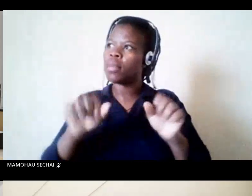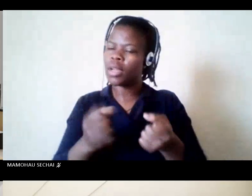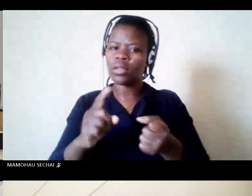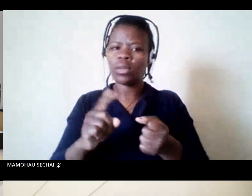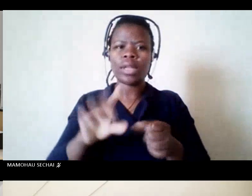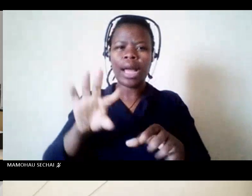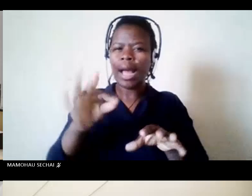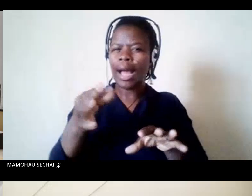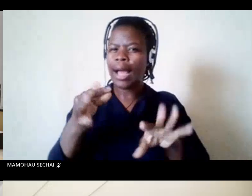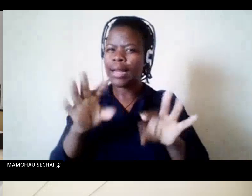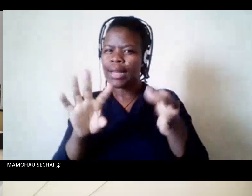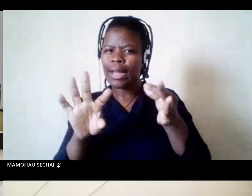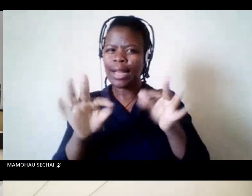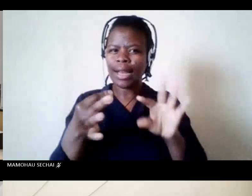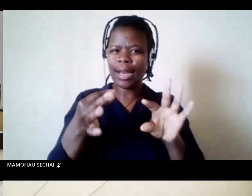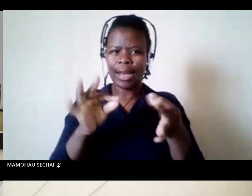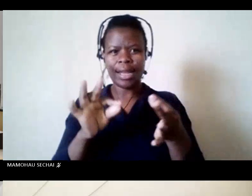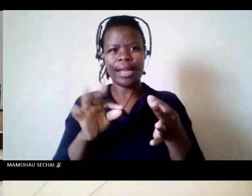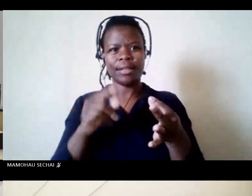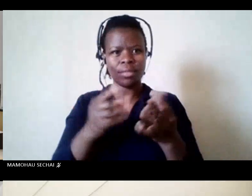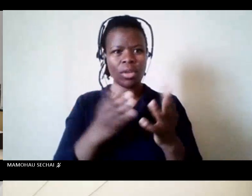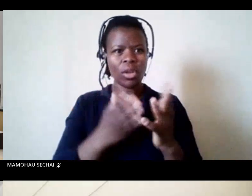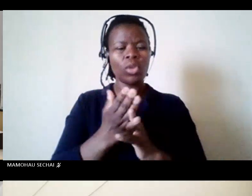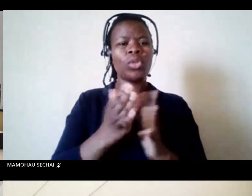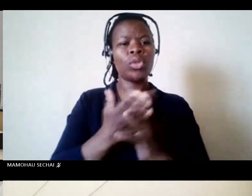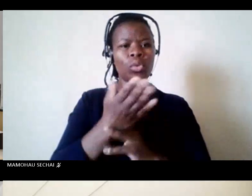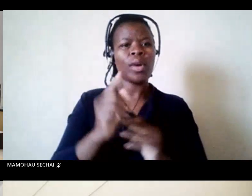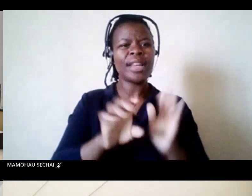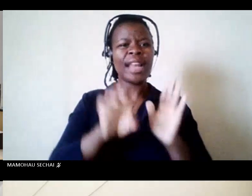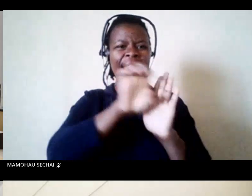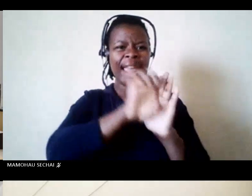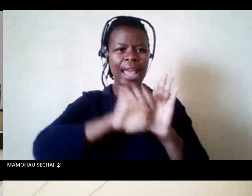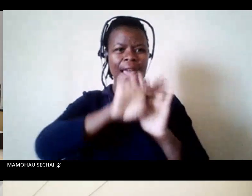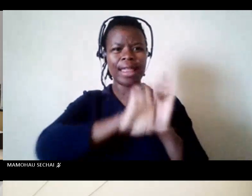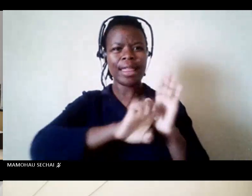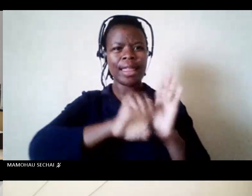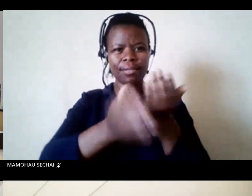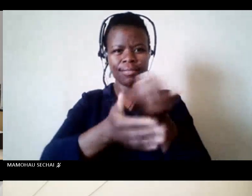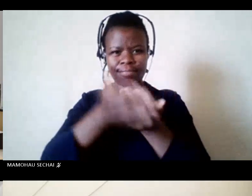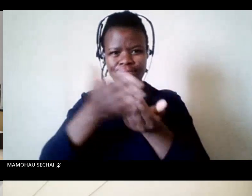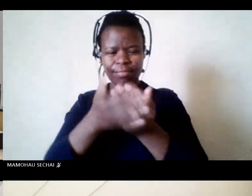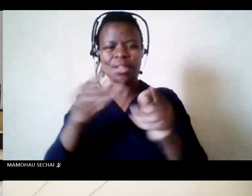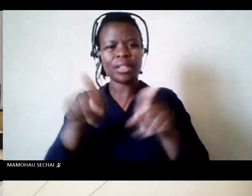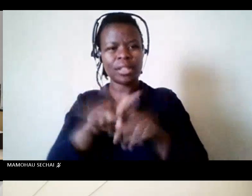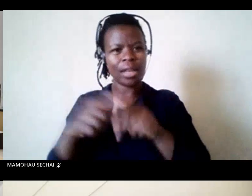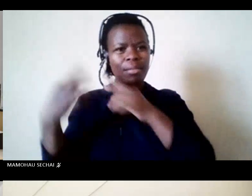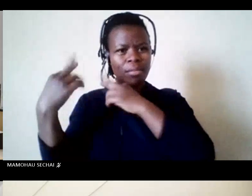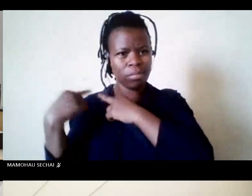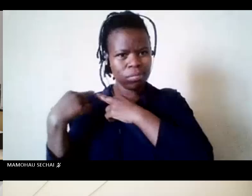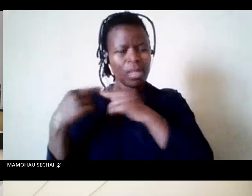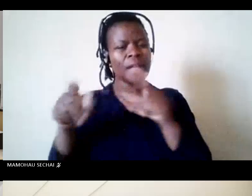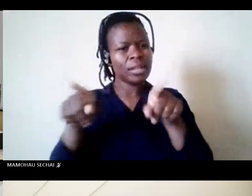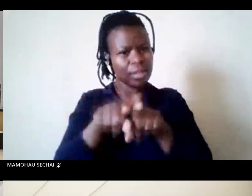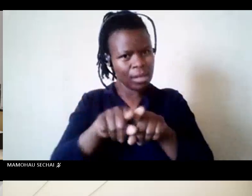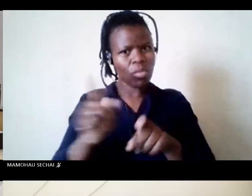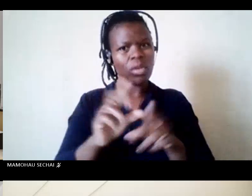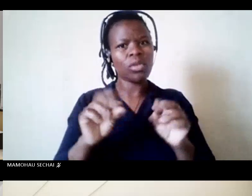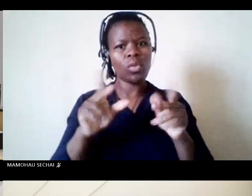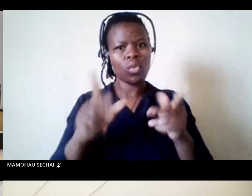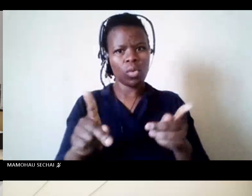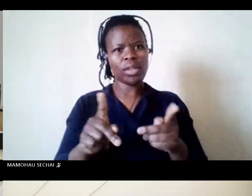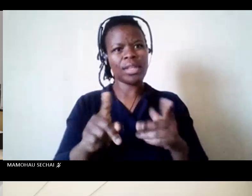analyzed it through an ethics of care. So you look at attentiveness, responsibility, competency, and then